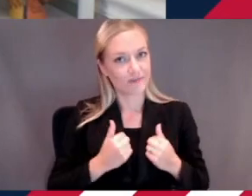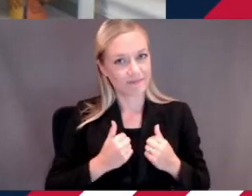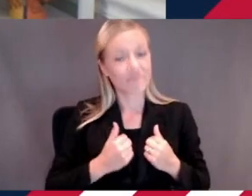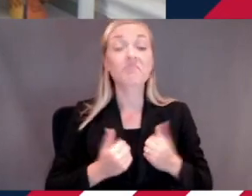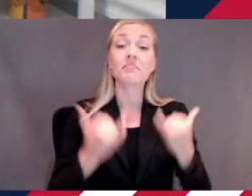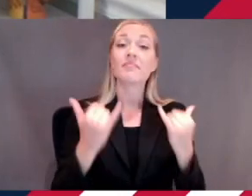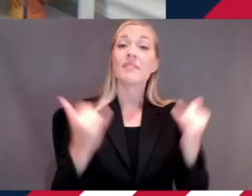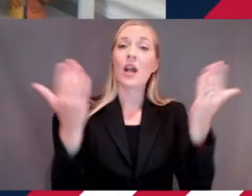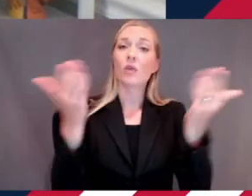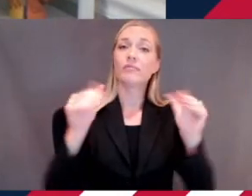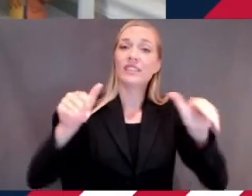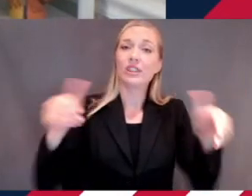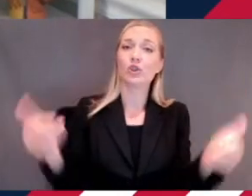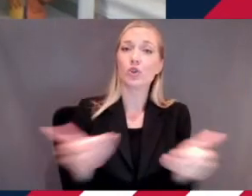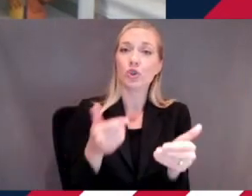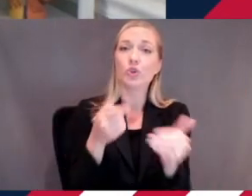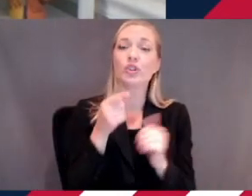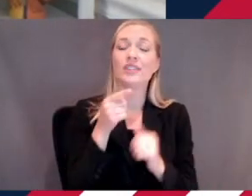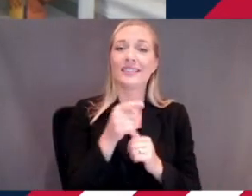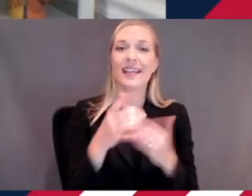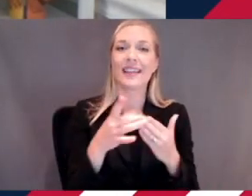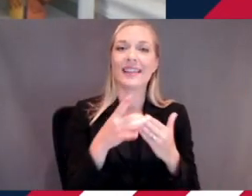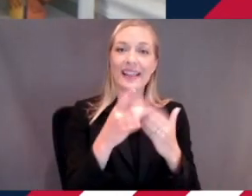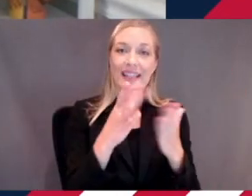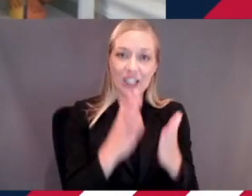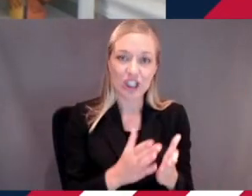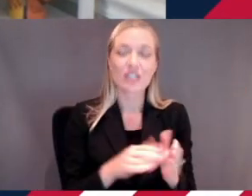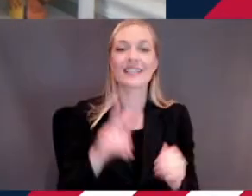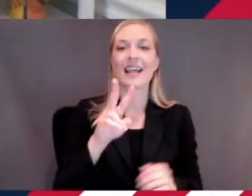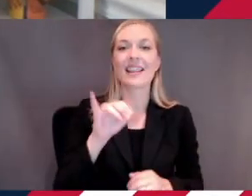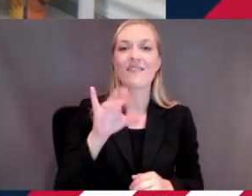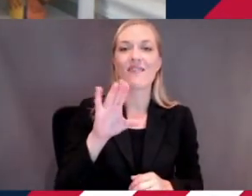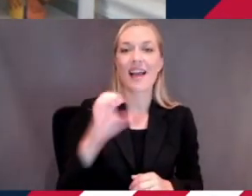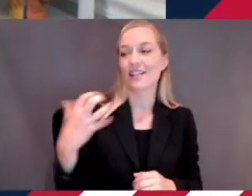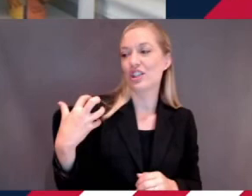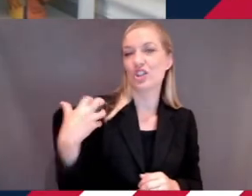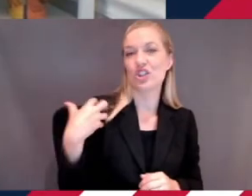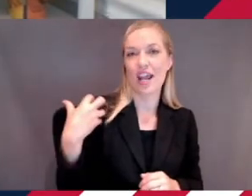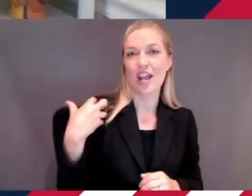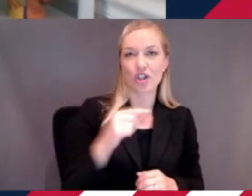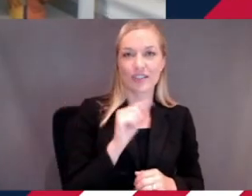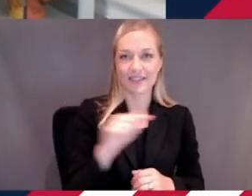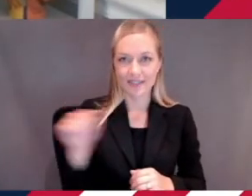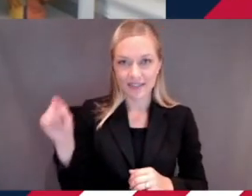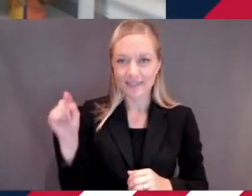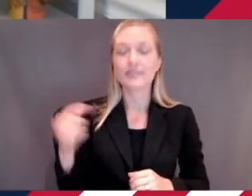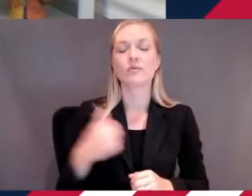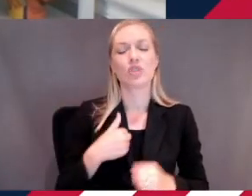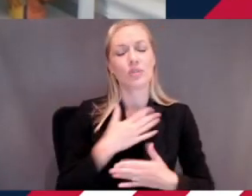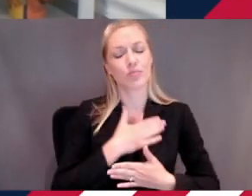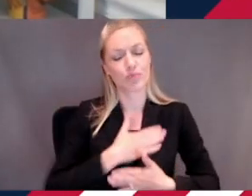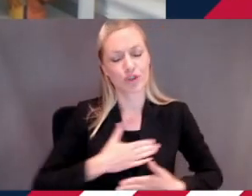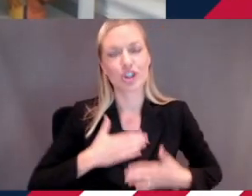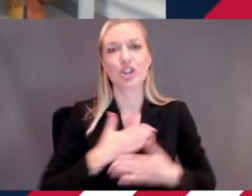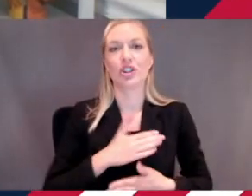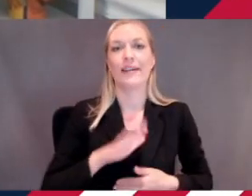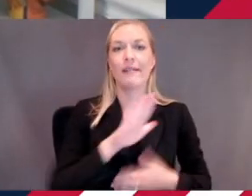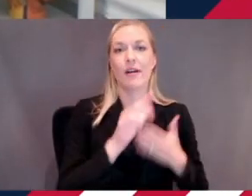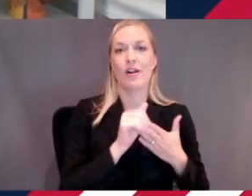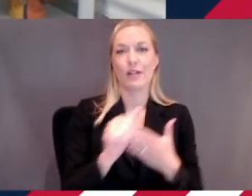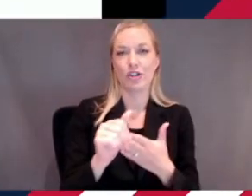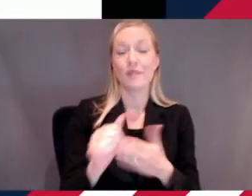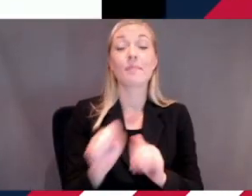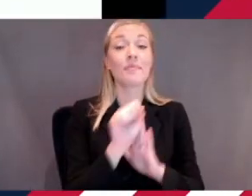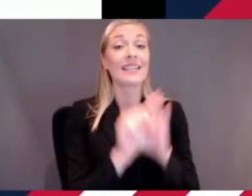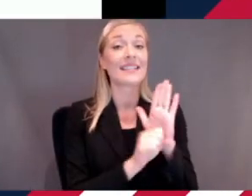we really appreciate each one of them serving in this leadership role and in this capacity. State Representative Christopher